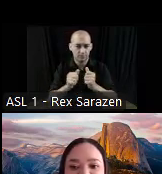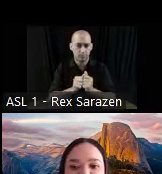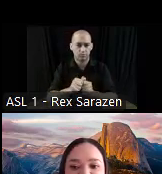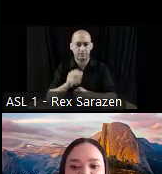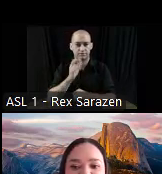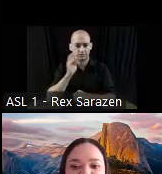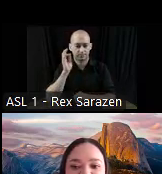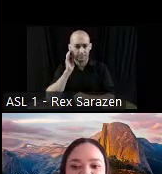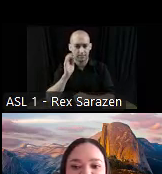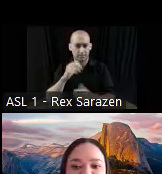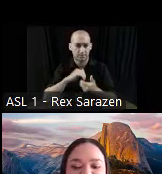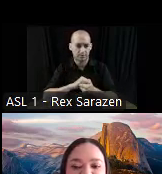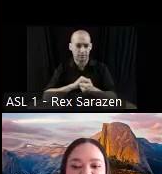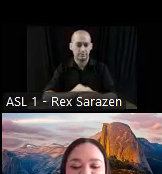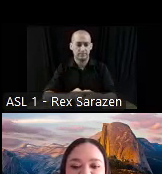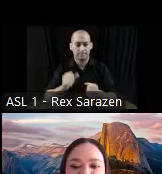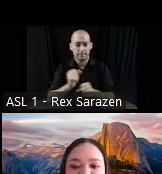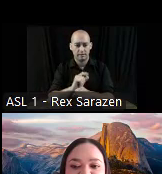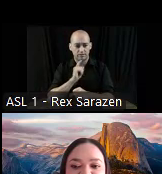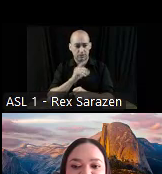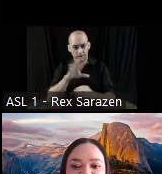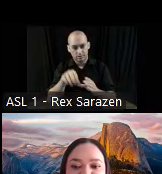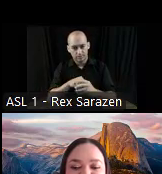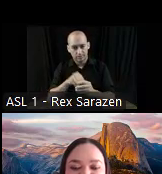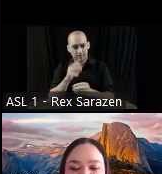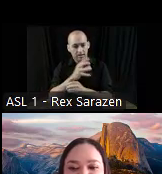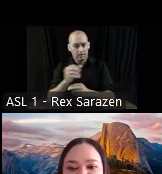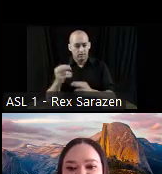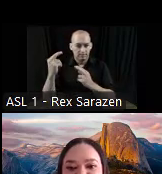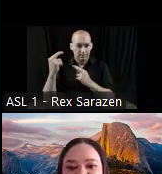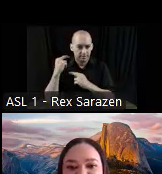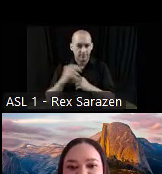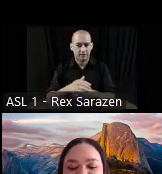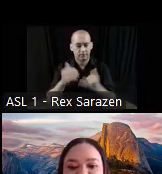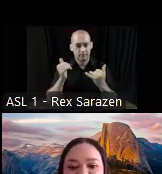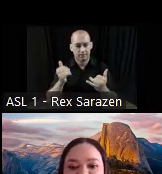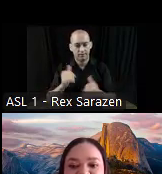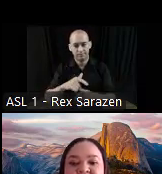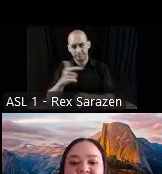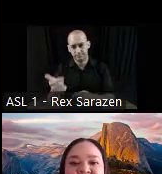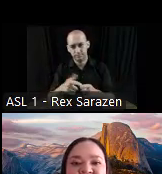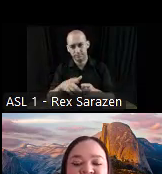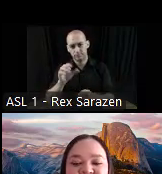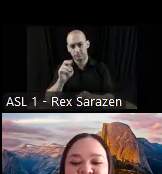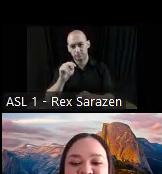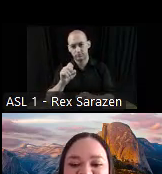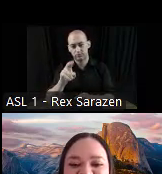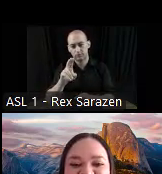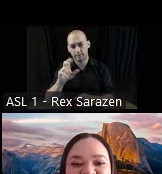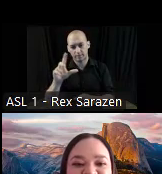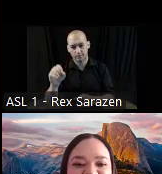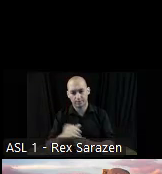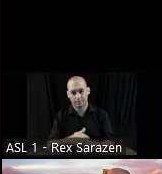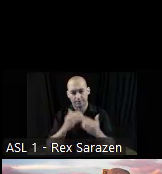are inclusive and responsive. So at this time, I'll go ahead and hand it off to Consuelo. Thank you,